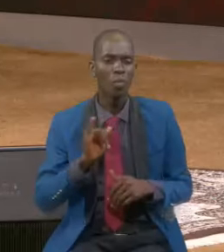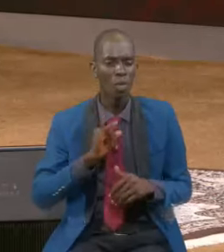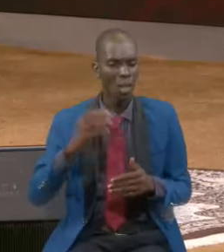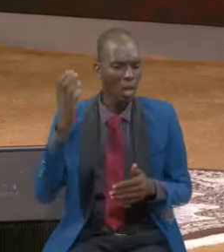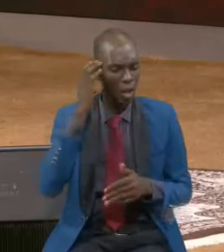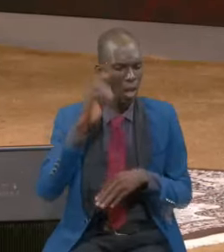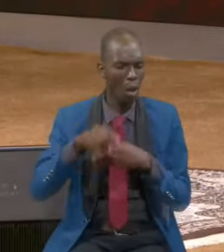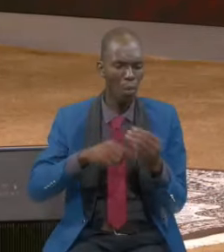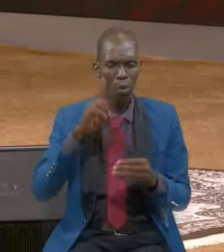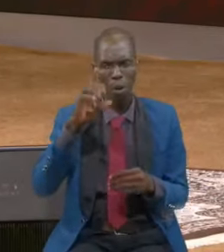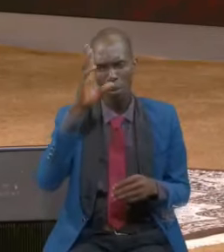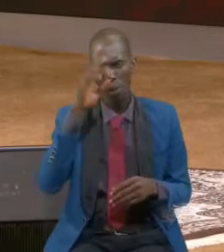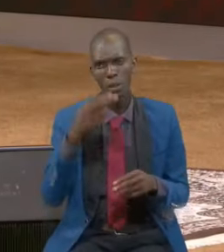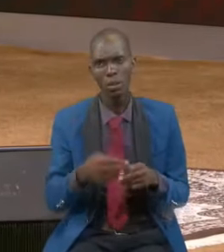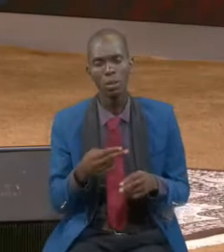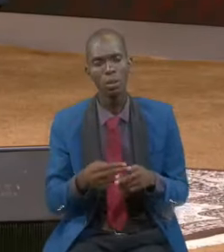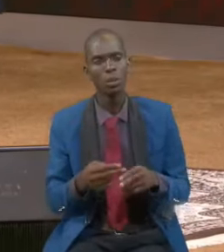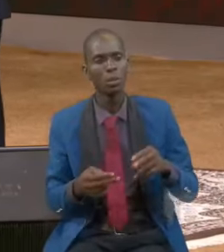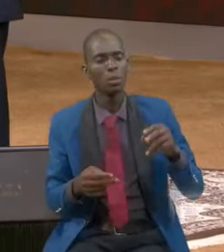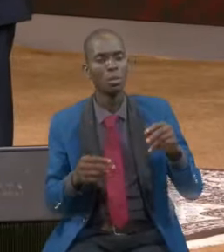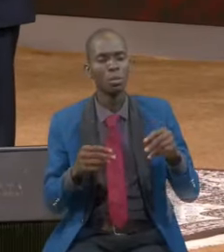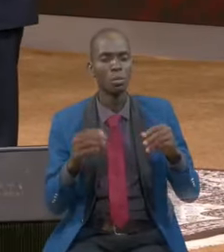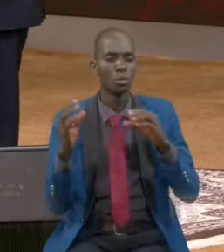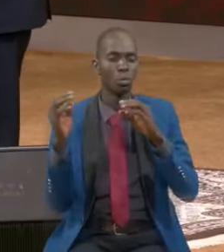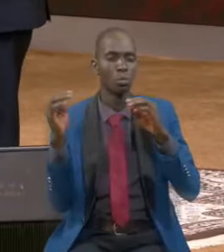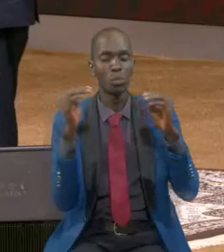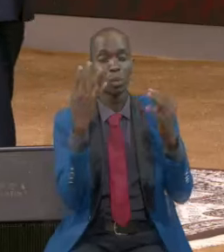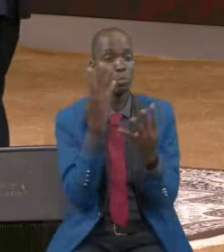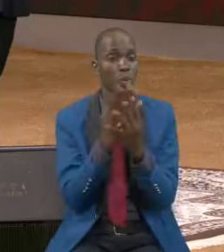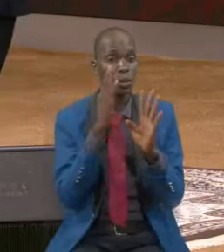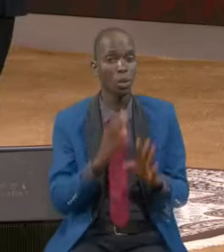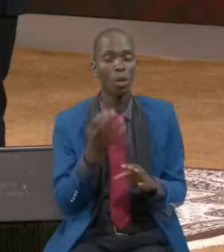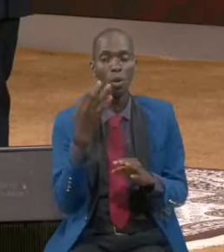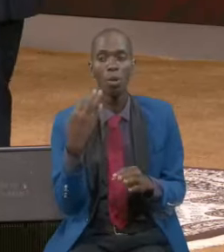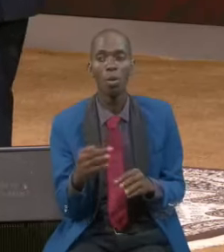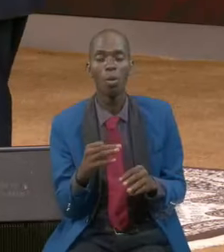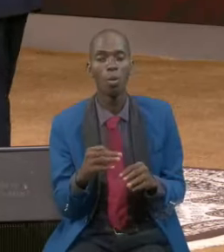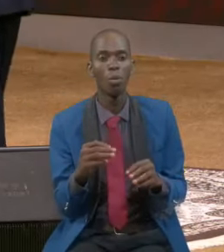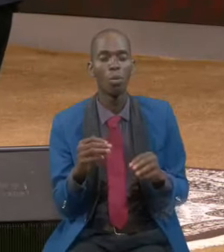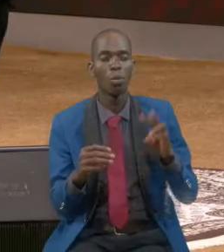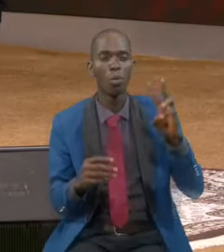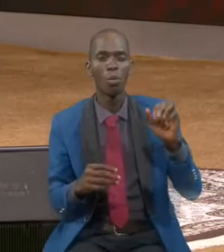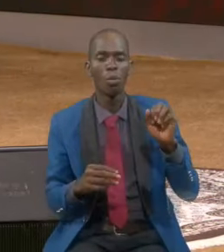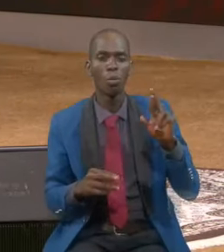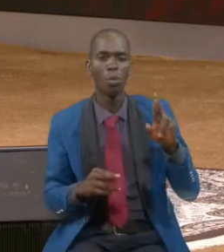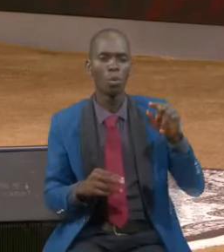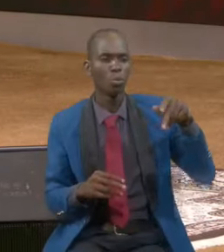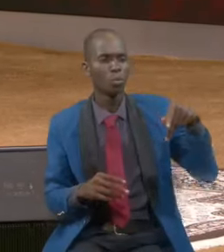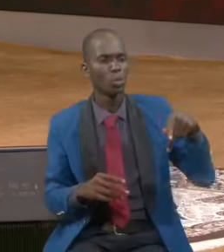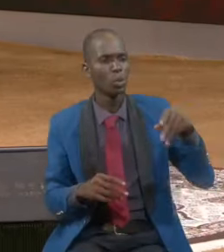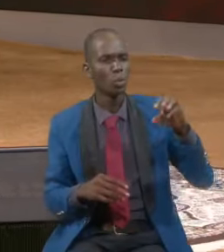war, POW, and he was captured, and they incarcerated him and put